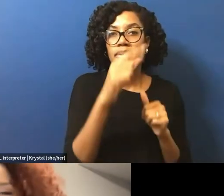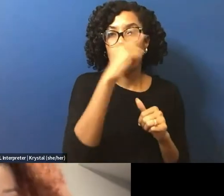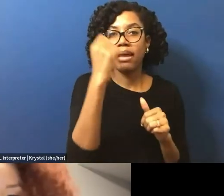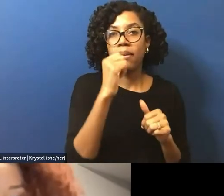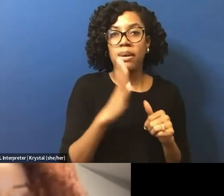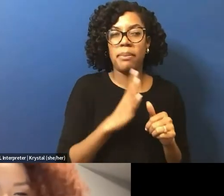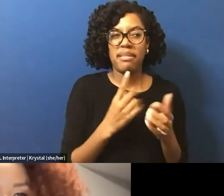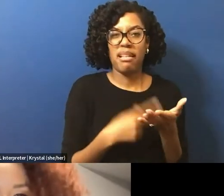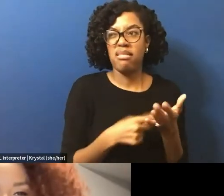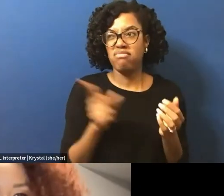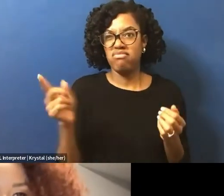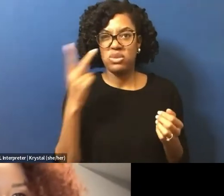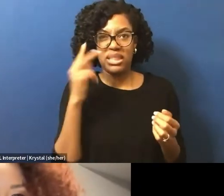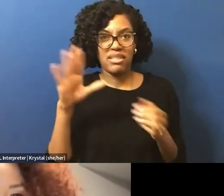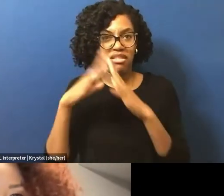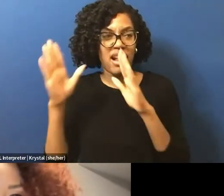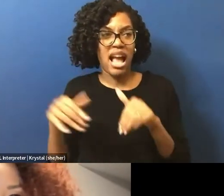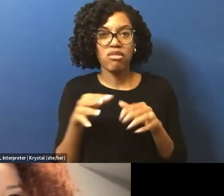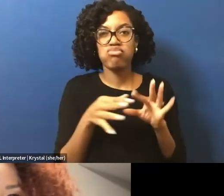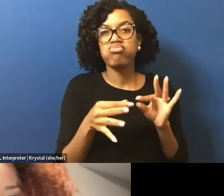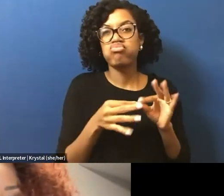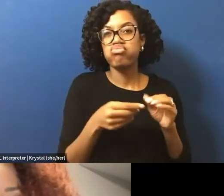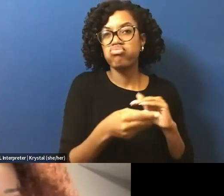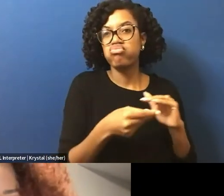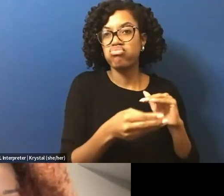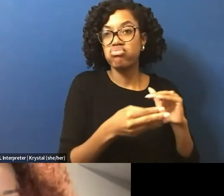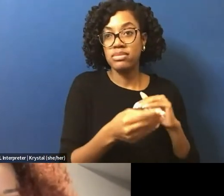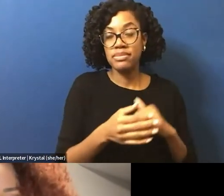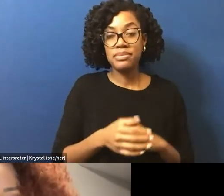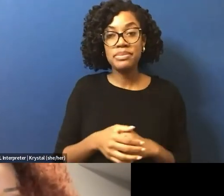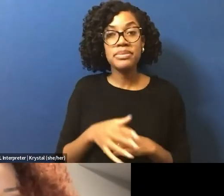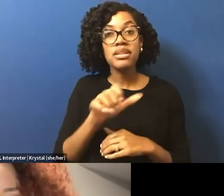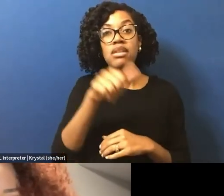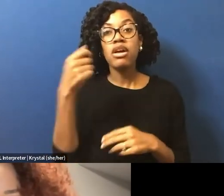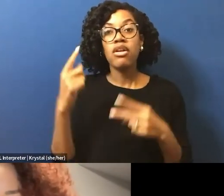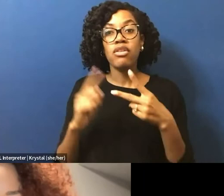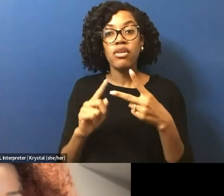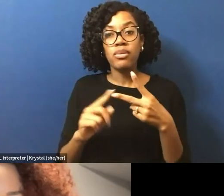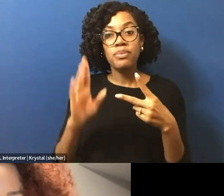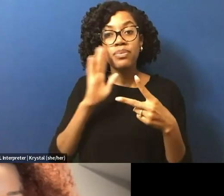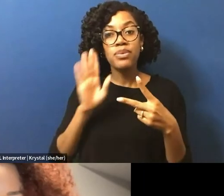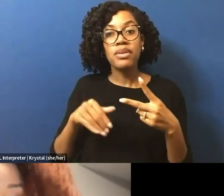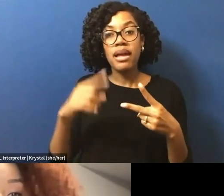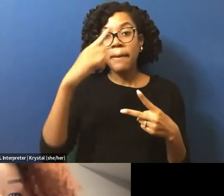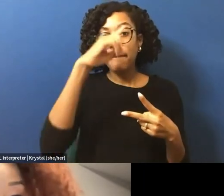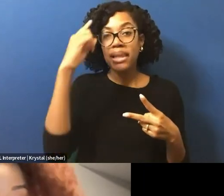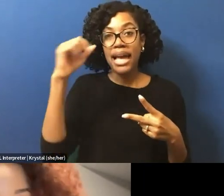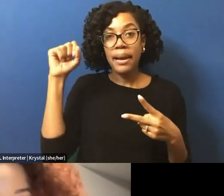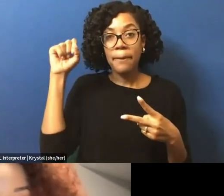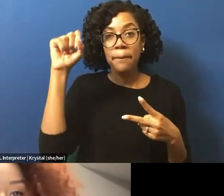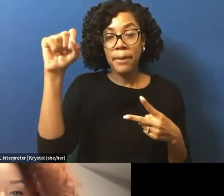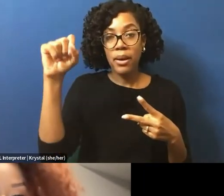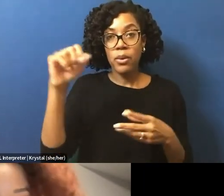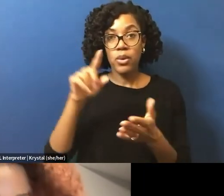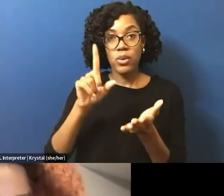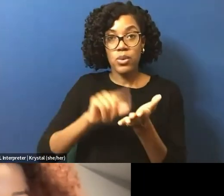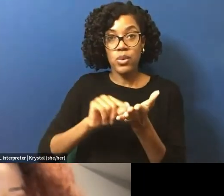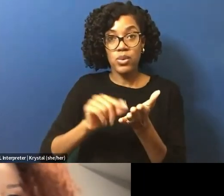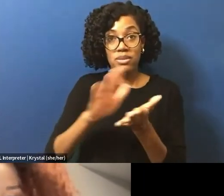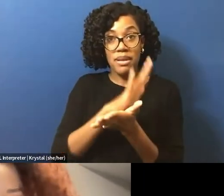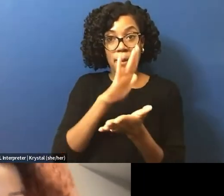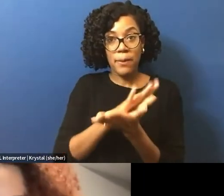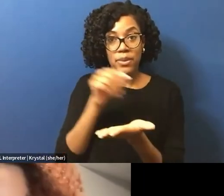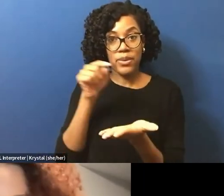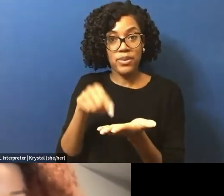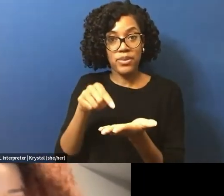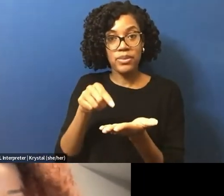of people don't know that women drew a lot of those initial drawings in addition to Emory Douglas. And they often featured